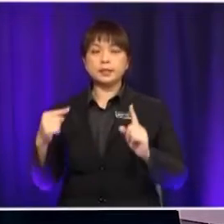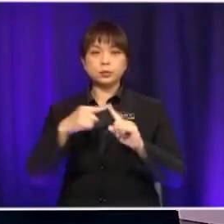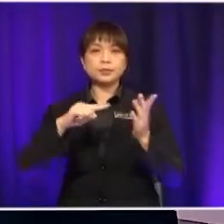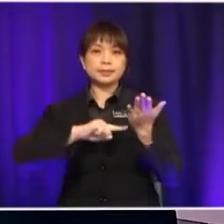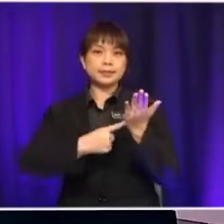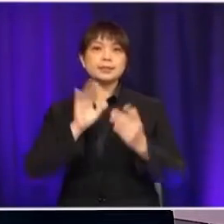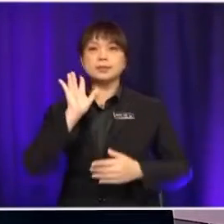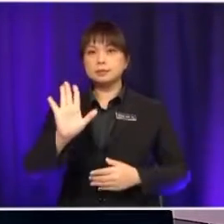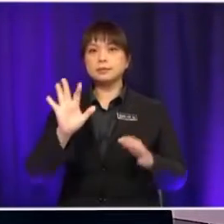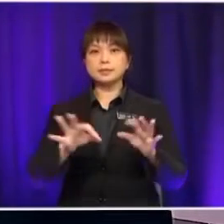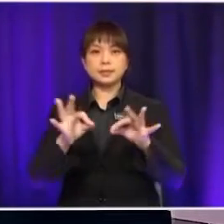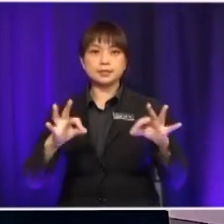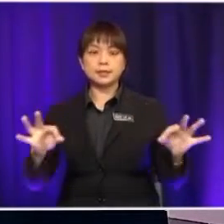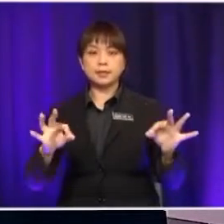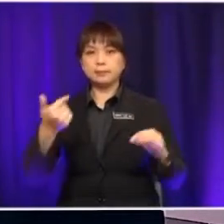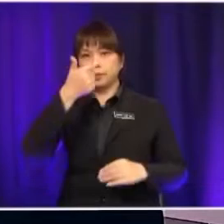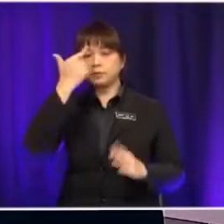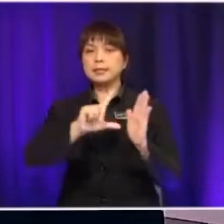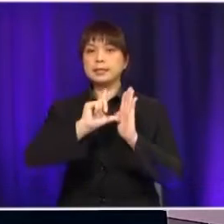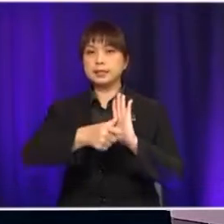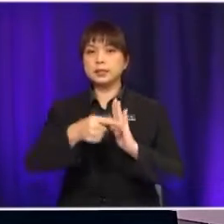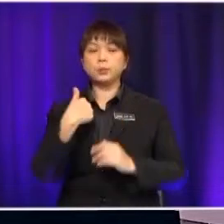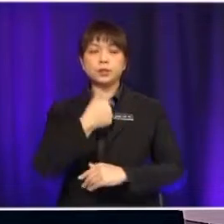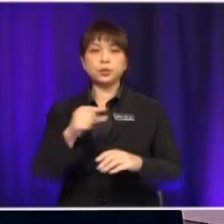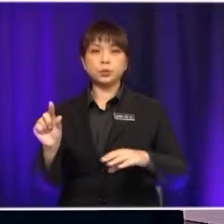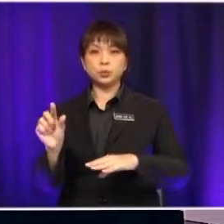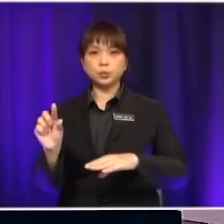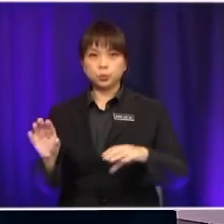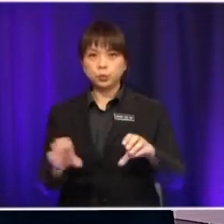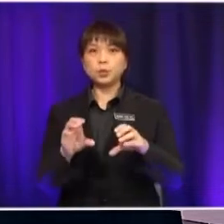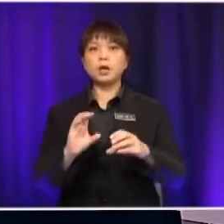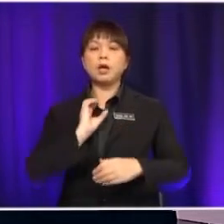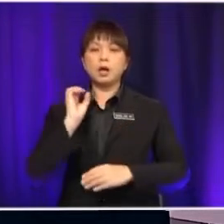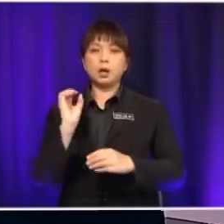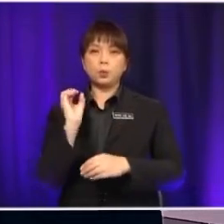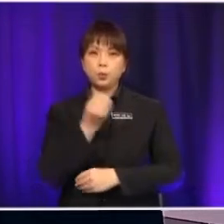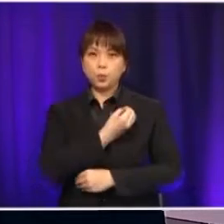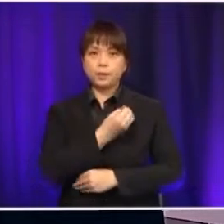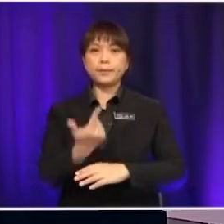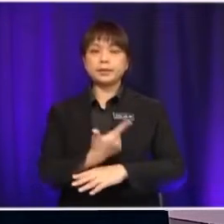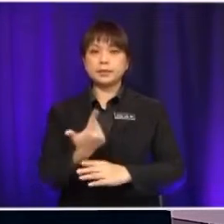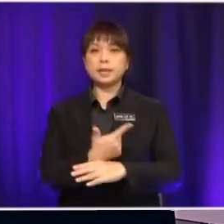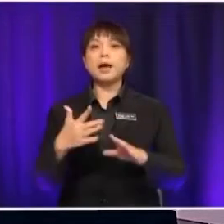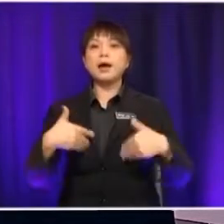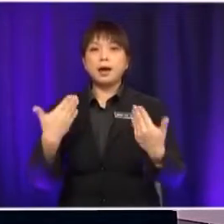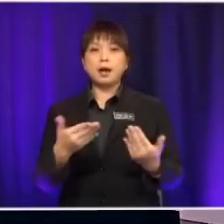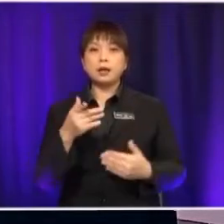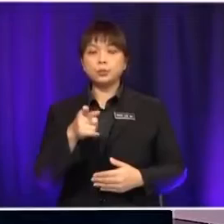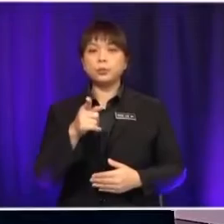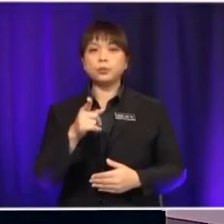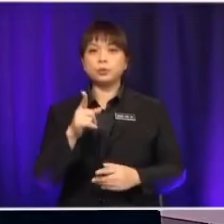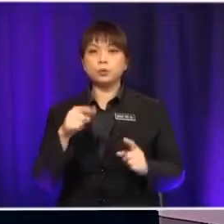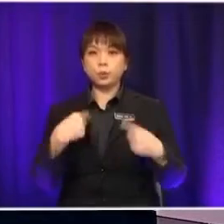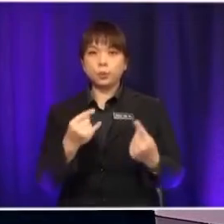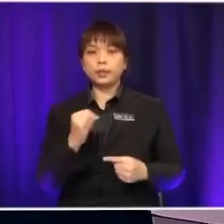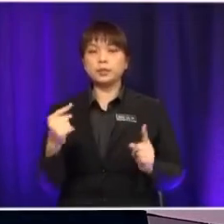because later, okay, when we do our practices for our speaking, okay, how are you going to start your sentence? So you